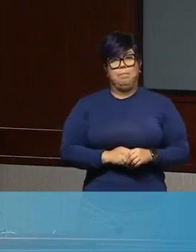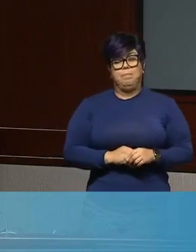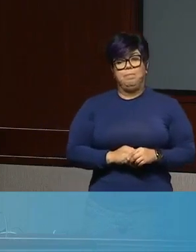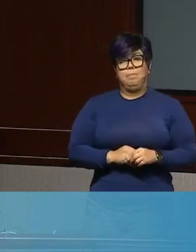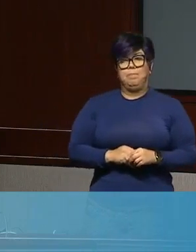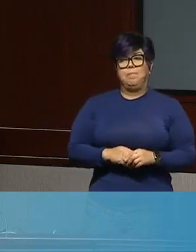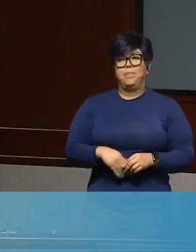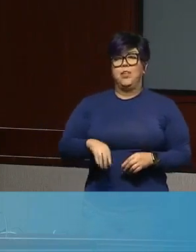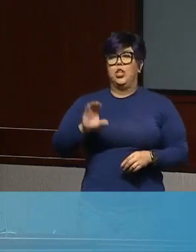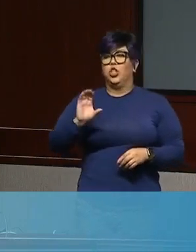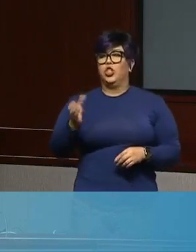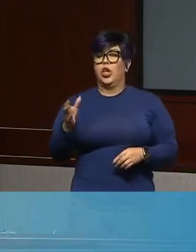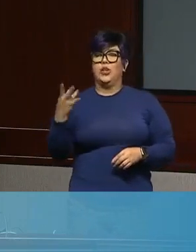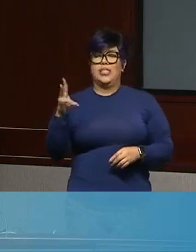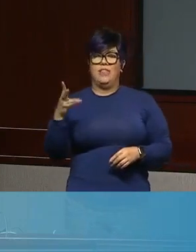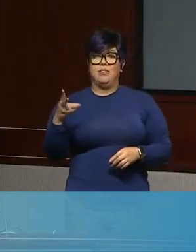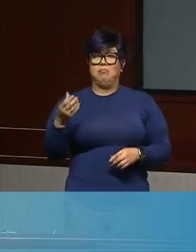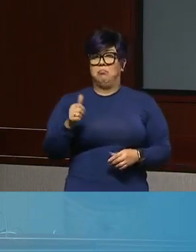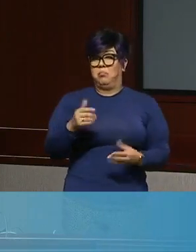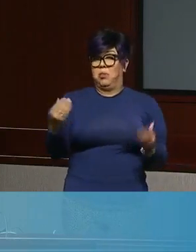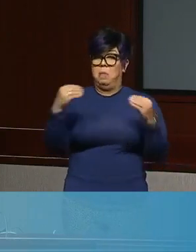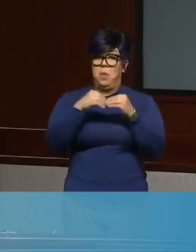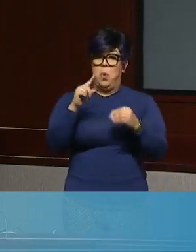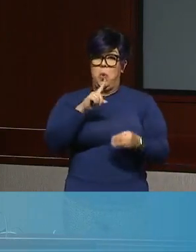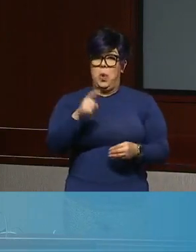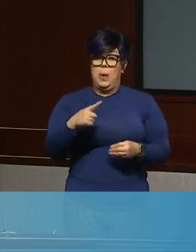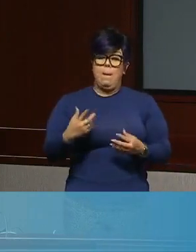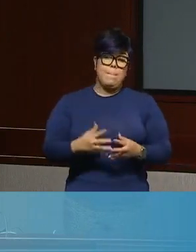Okay, and Channel 17, any follow-up questions?